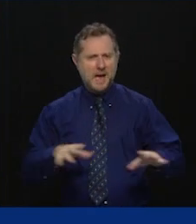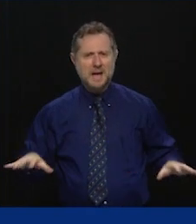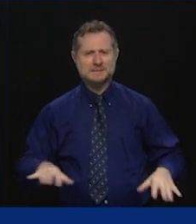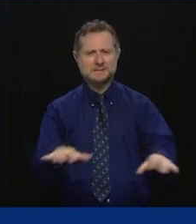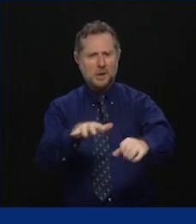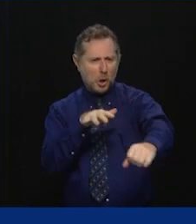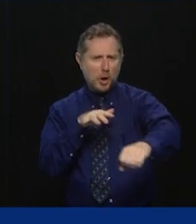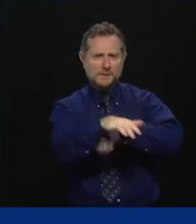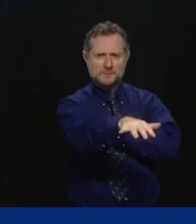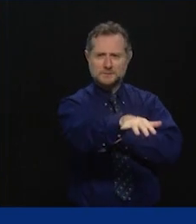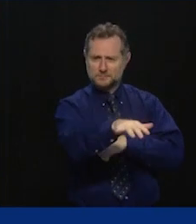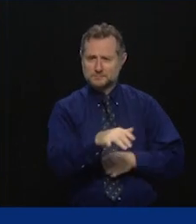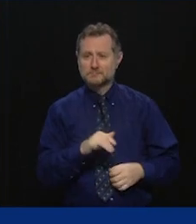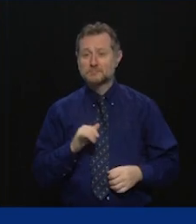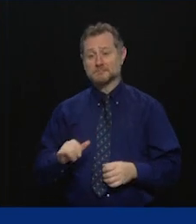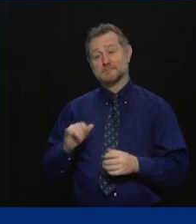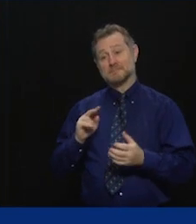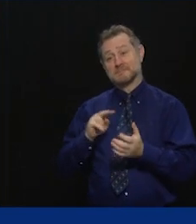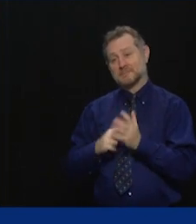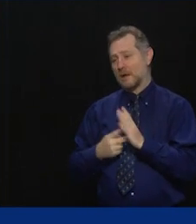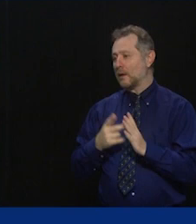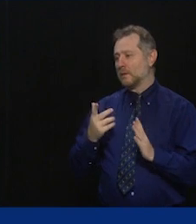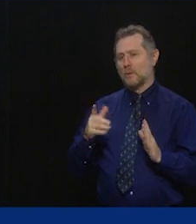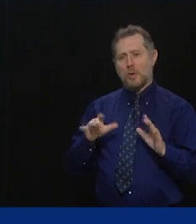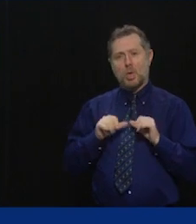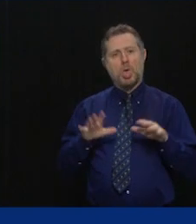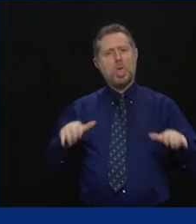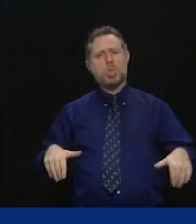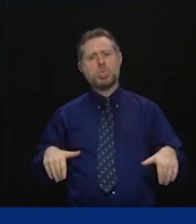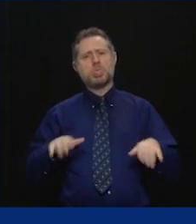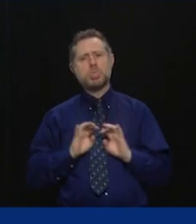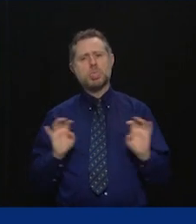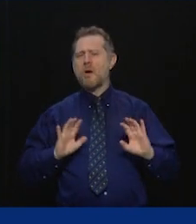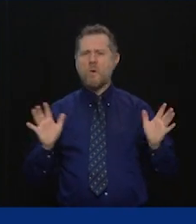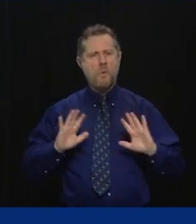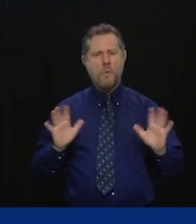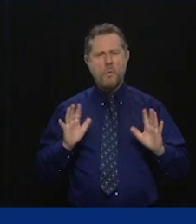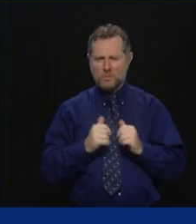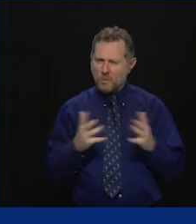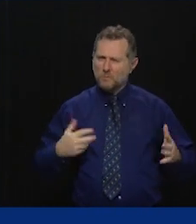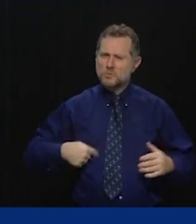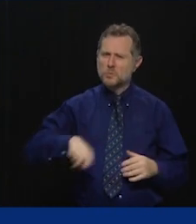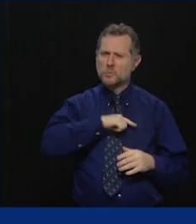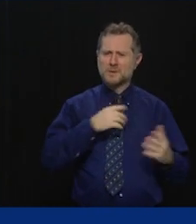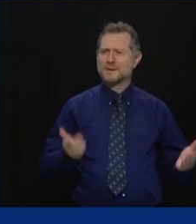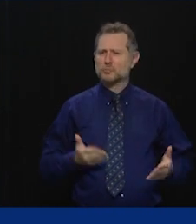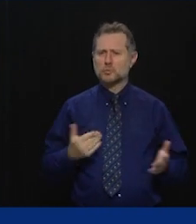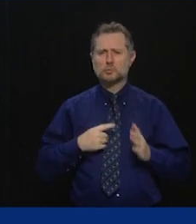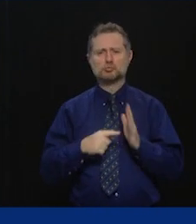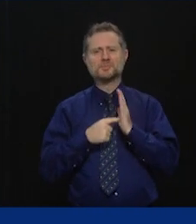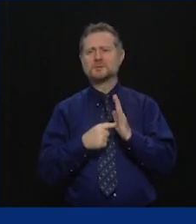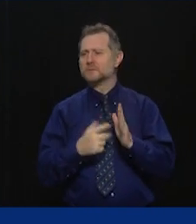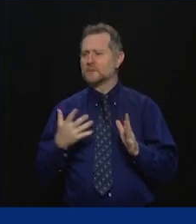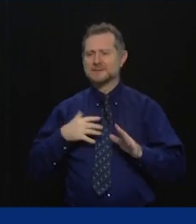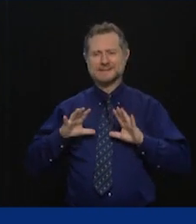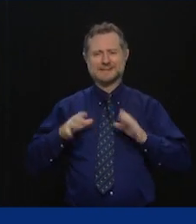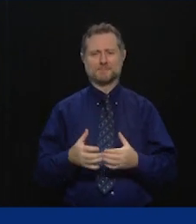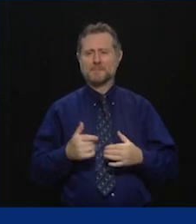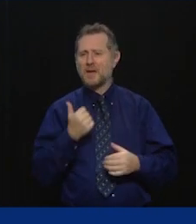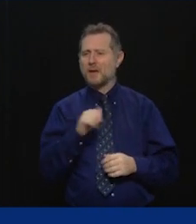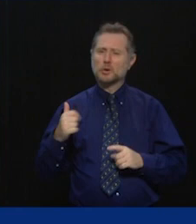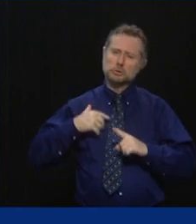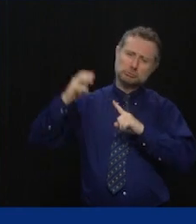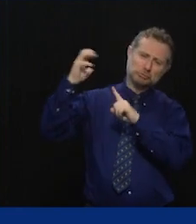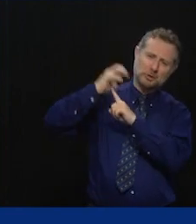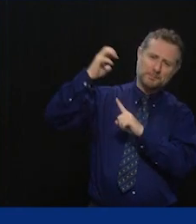be aggressive and let's go for it. I think we're all up here representing teams, and every championship team that I've ever been on, every great team